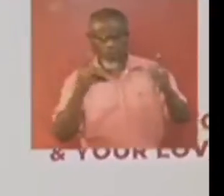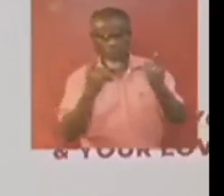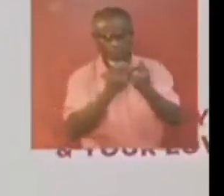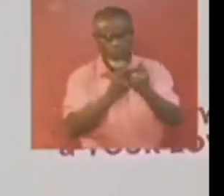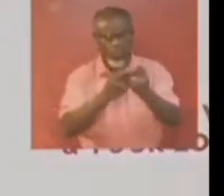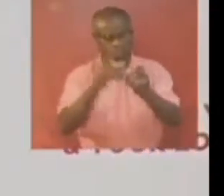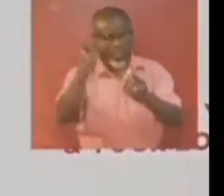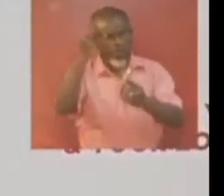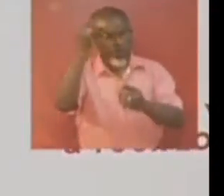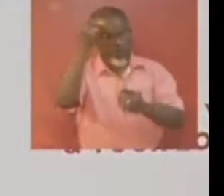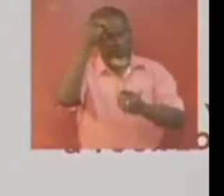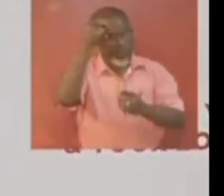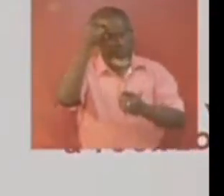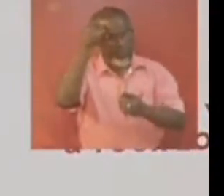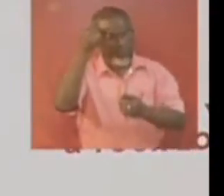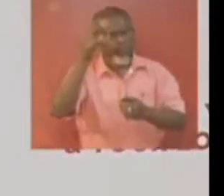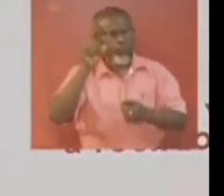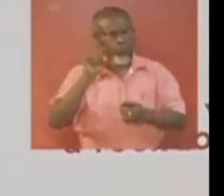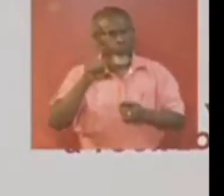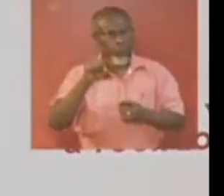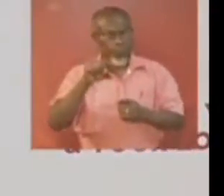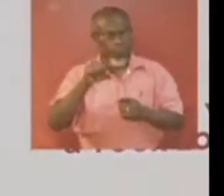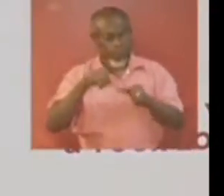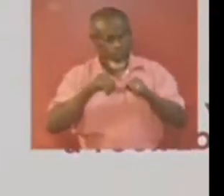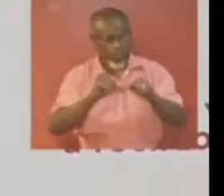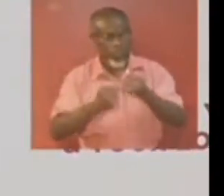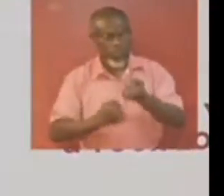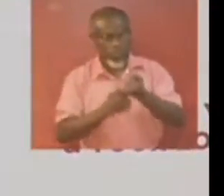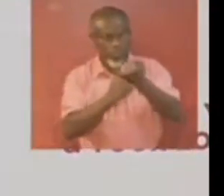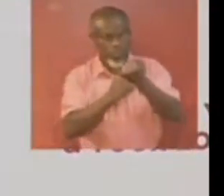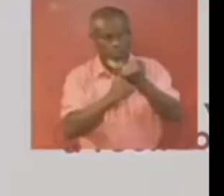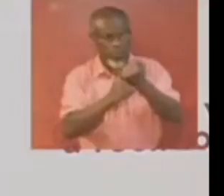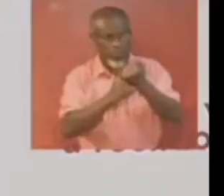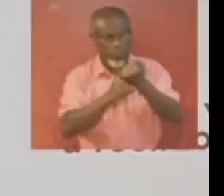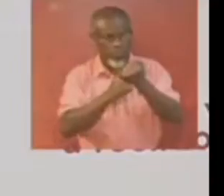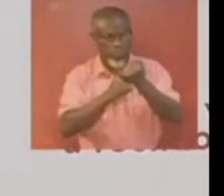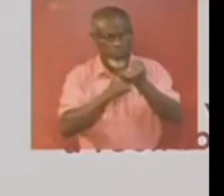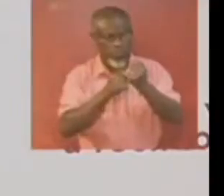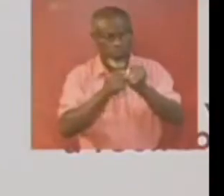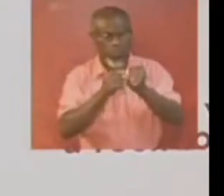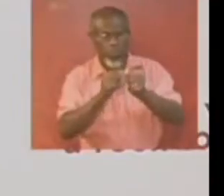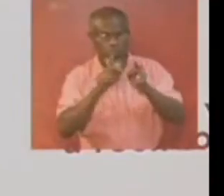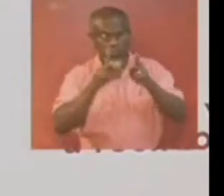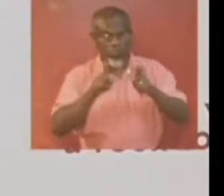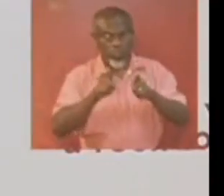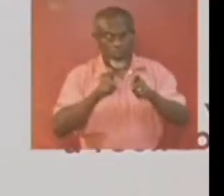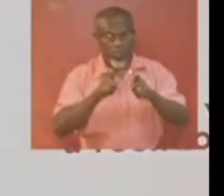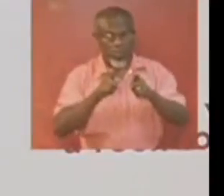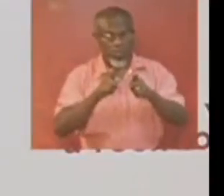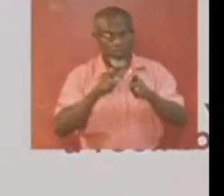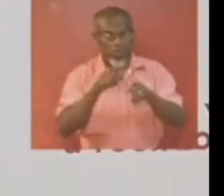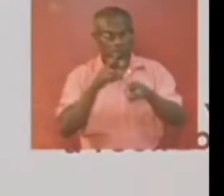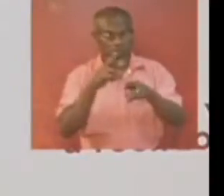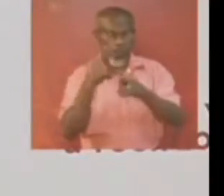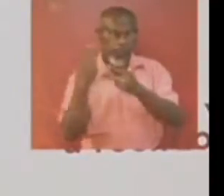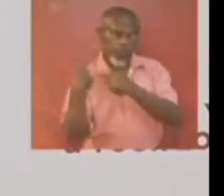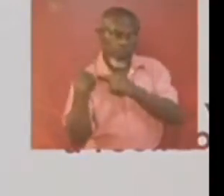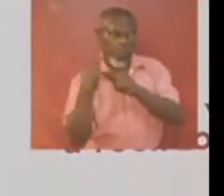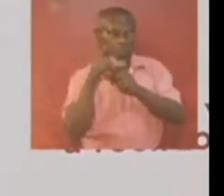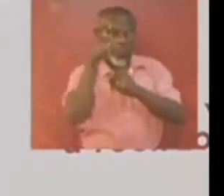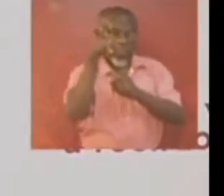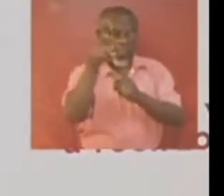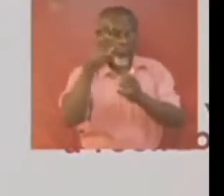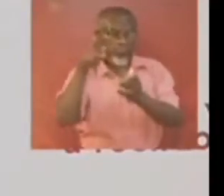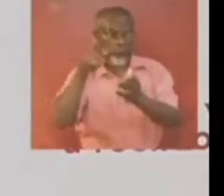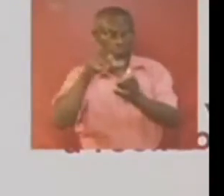through the Customs Department, as well as persons from the Airport Authority and the Civil Aviation Authority.